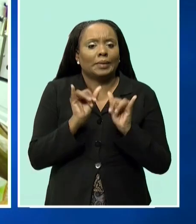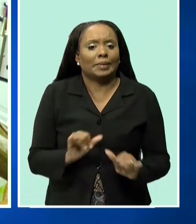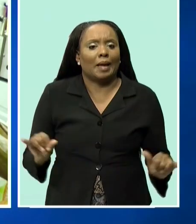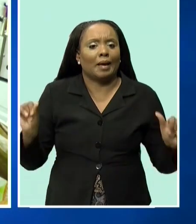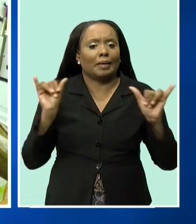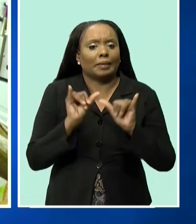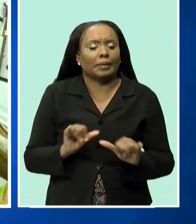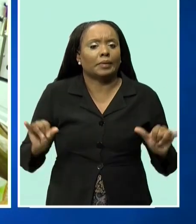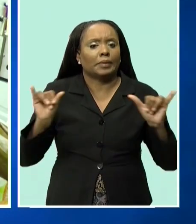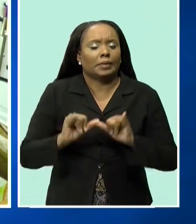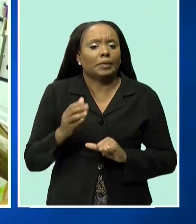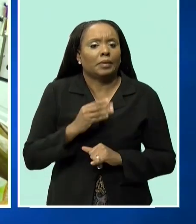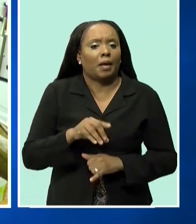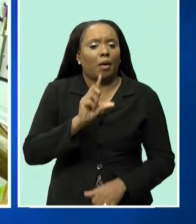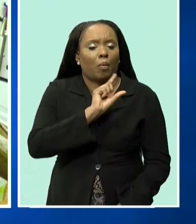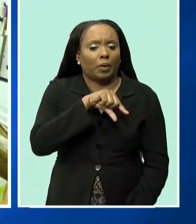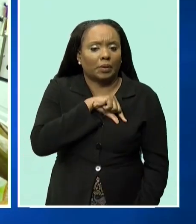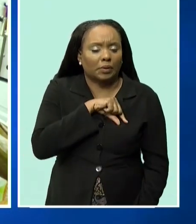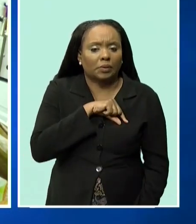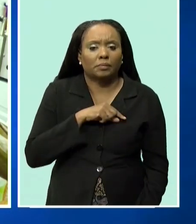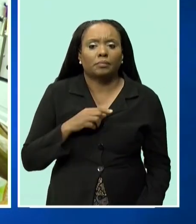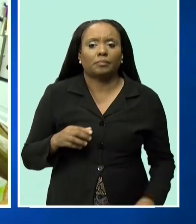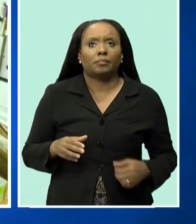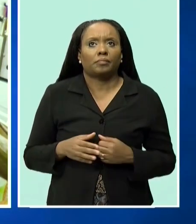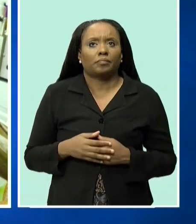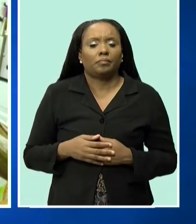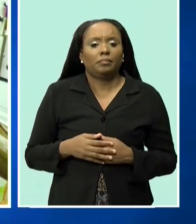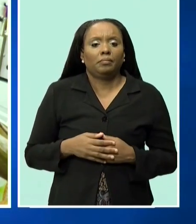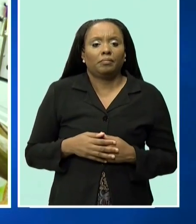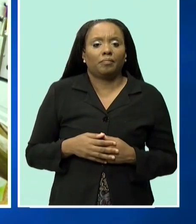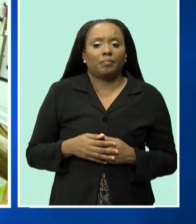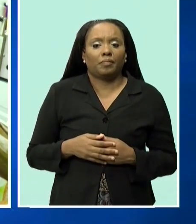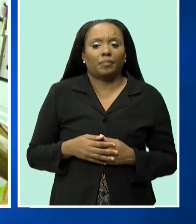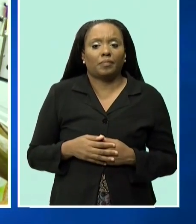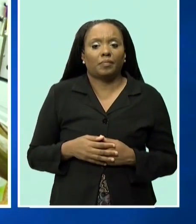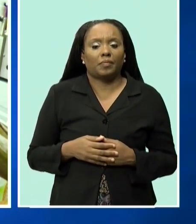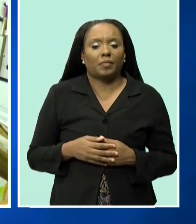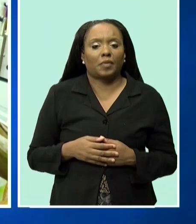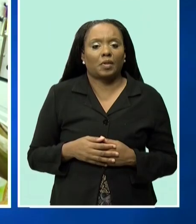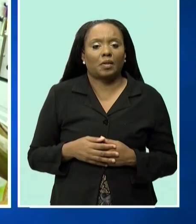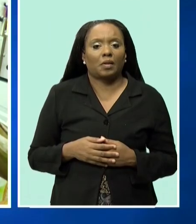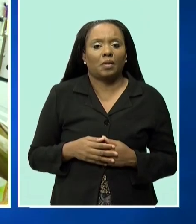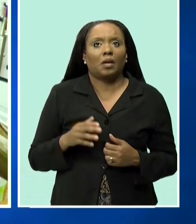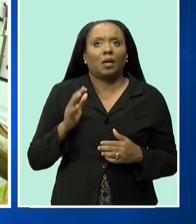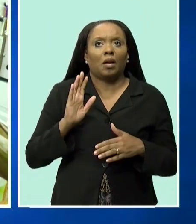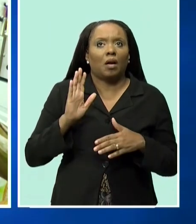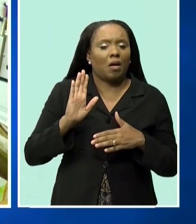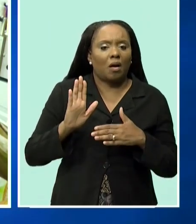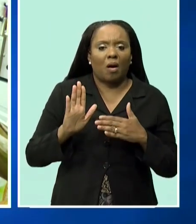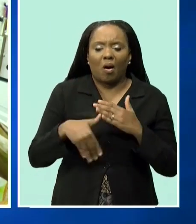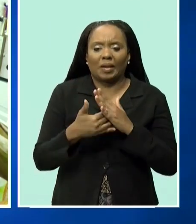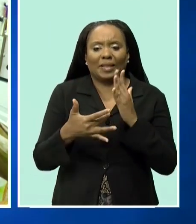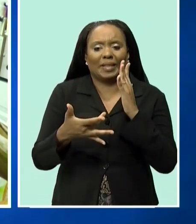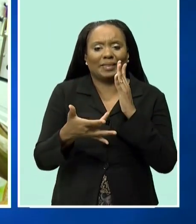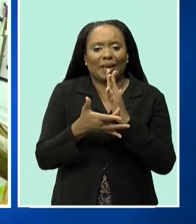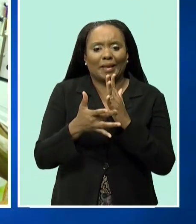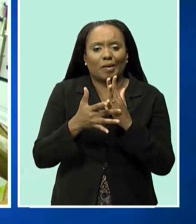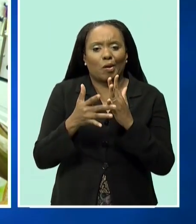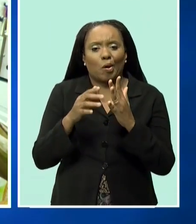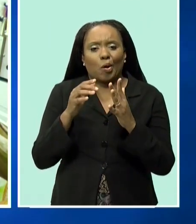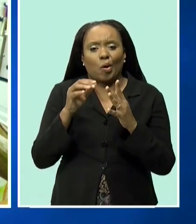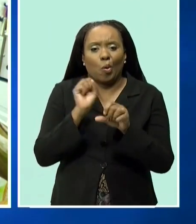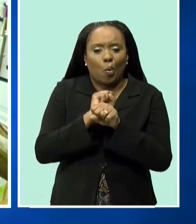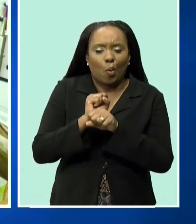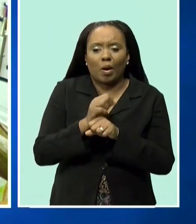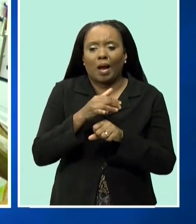So we really took away all the technical work from developing our vision statement, and we all united behind the